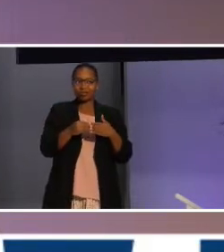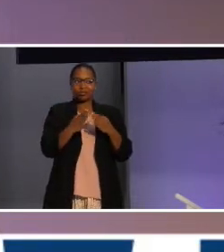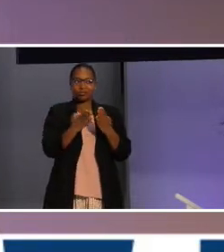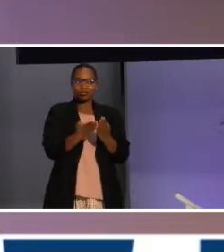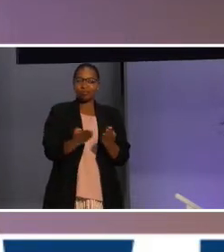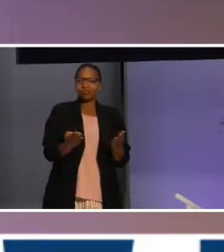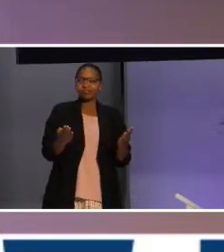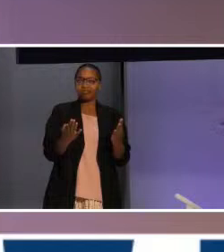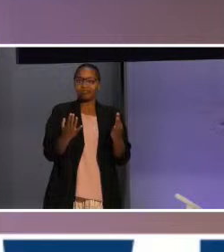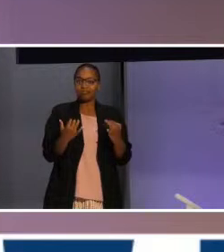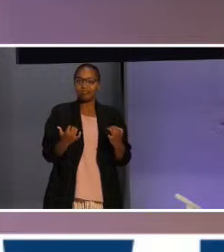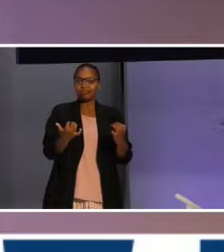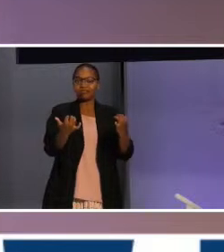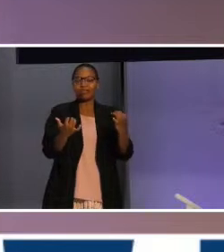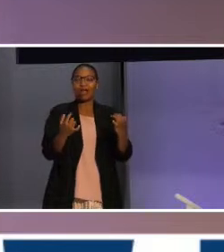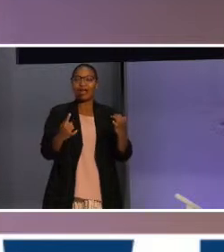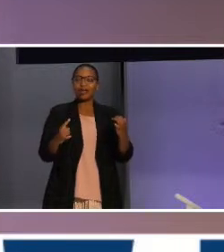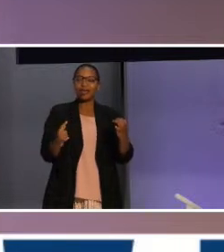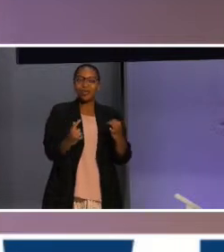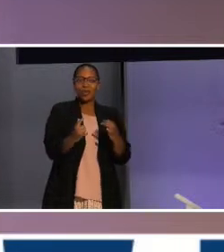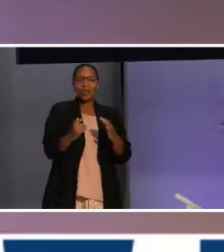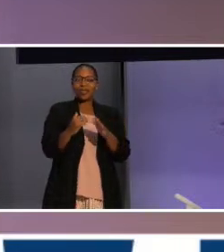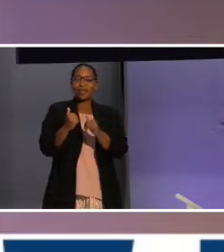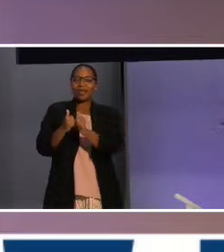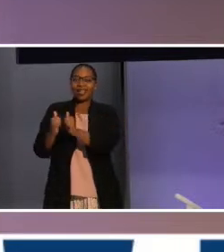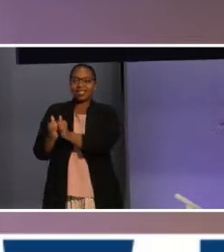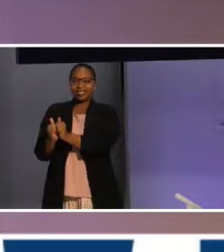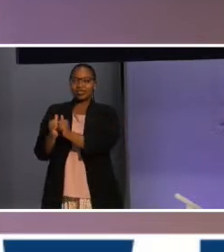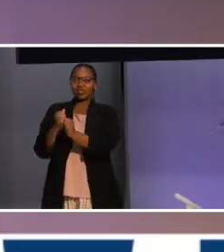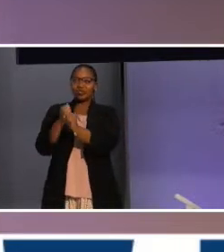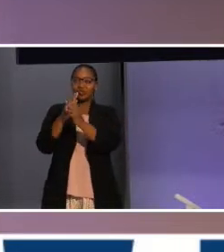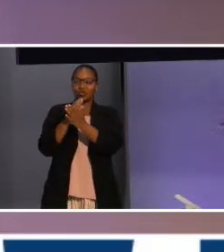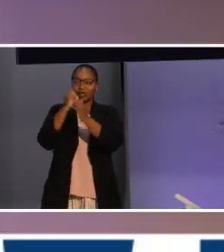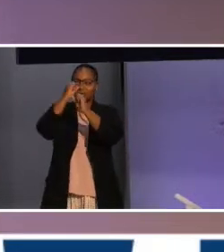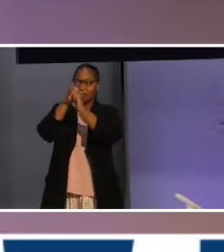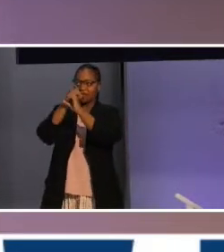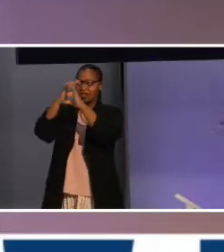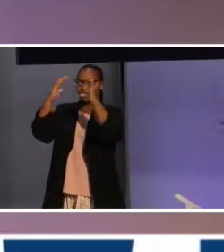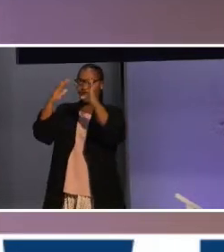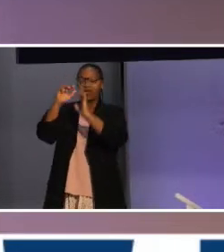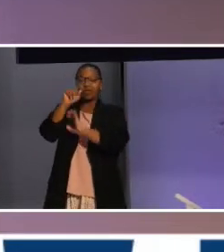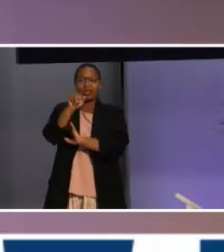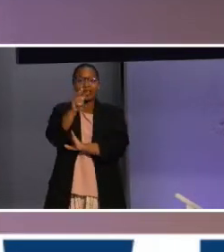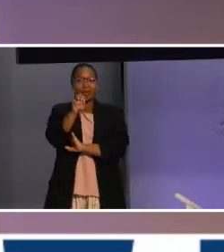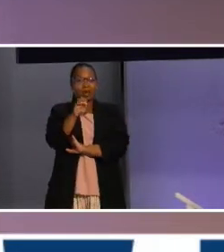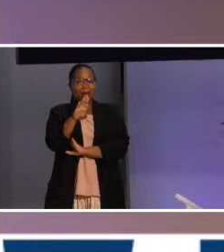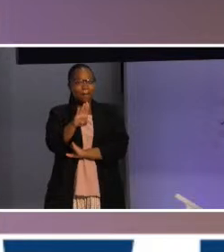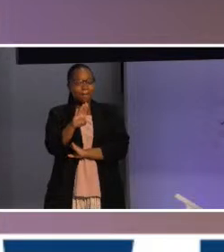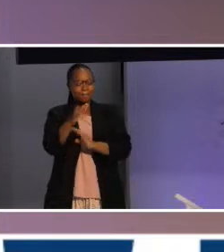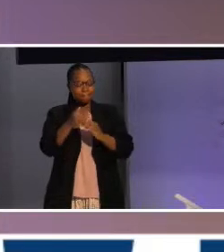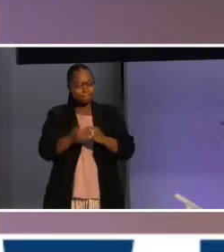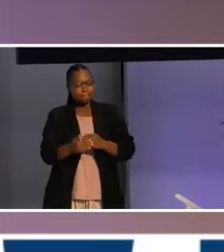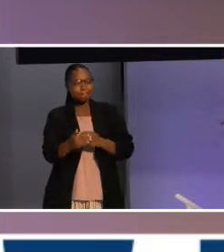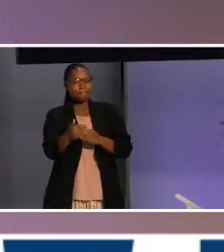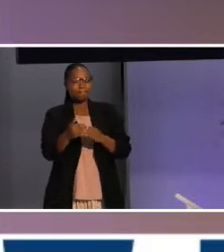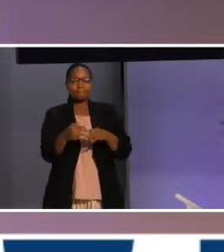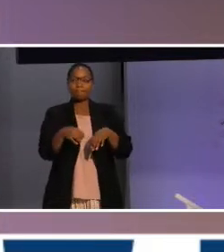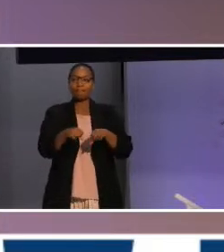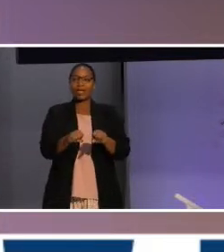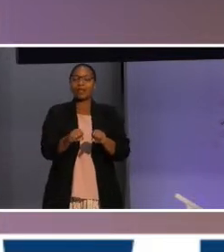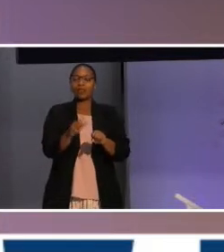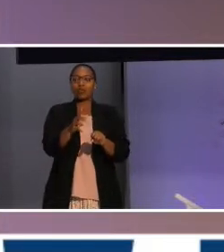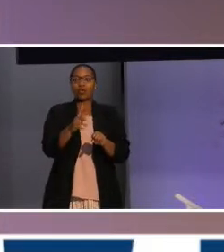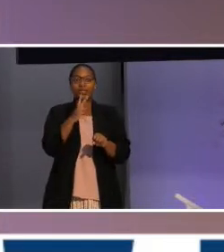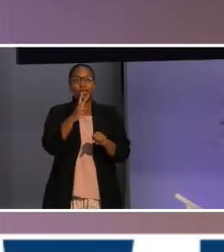the AWEP vision forward. We foresee a prosperous AWEP.